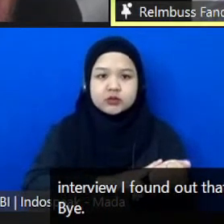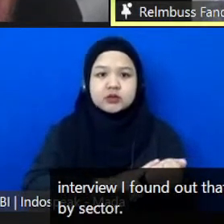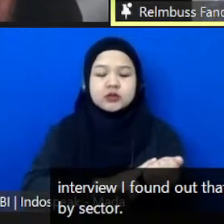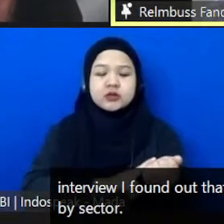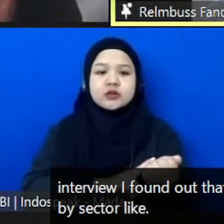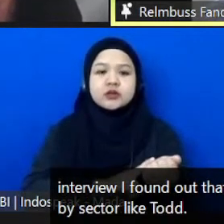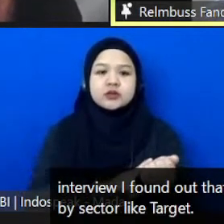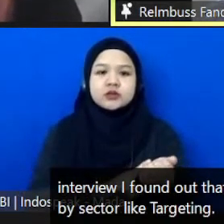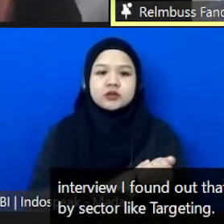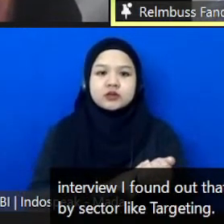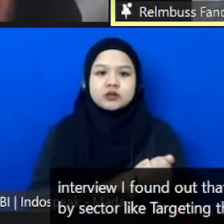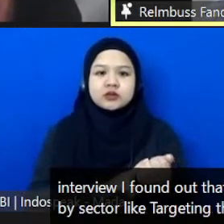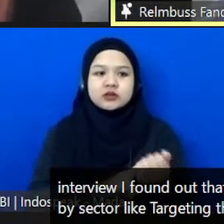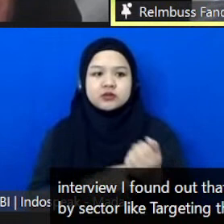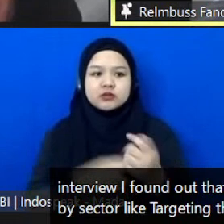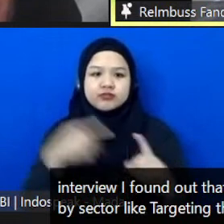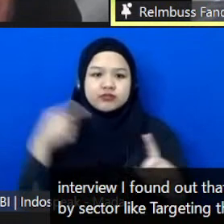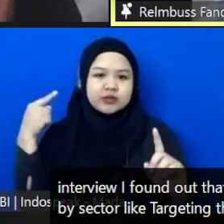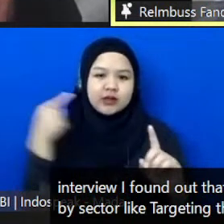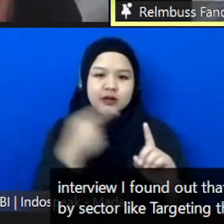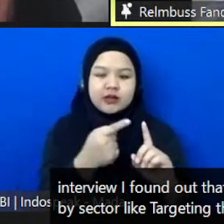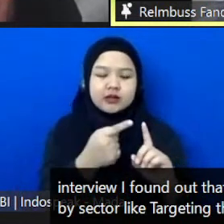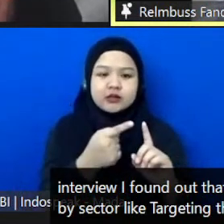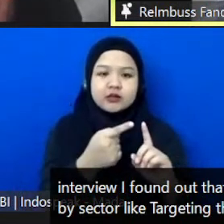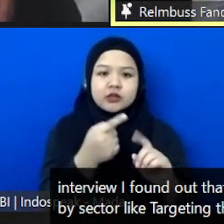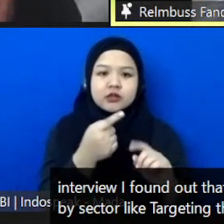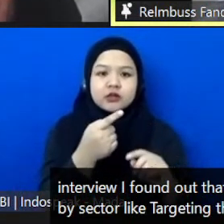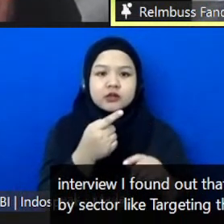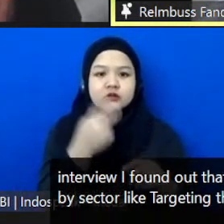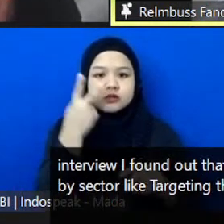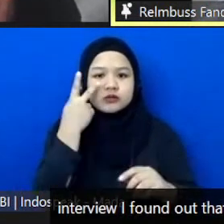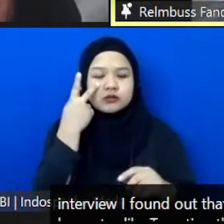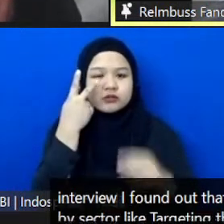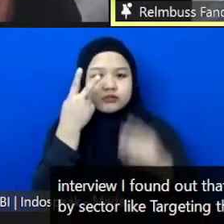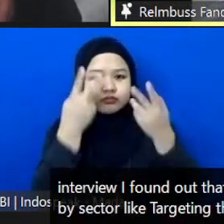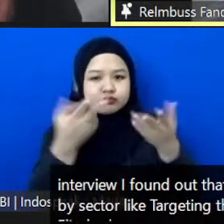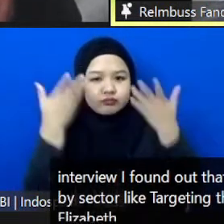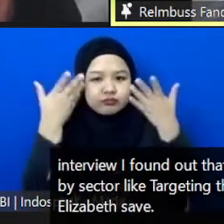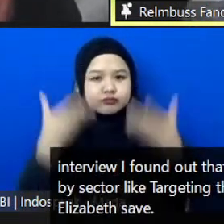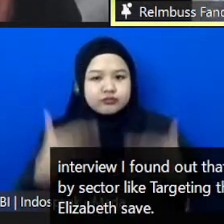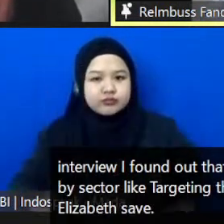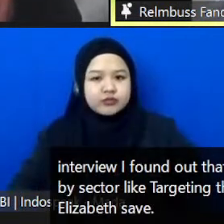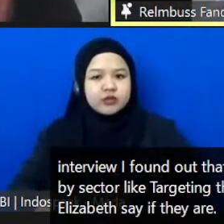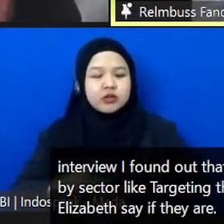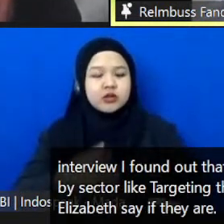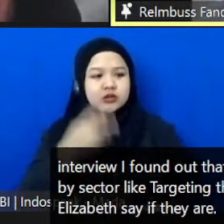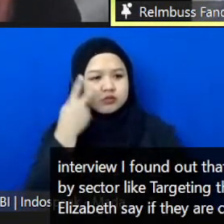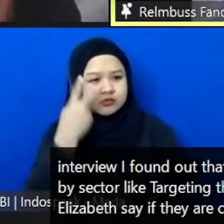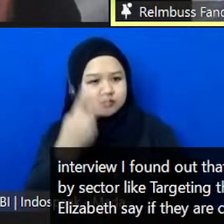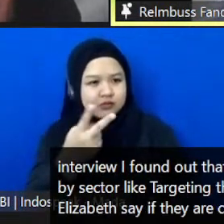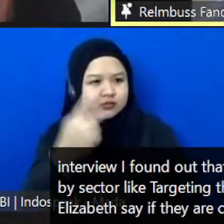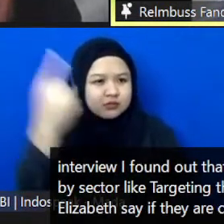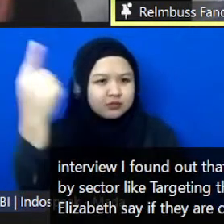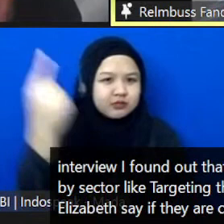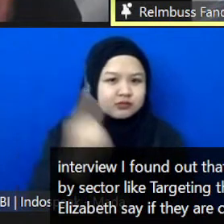like targeting them as their the lookings, like to Elizabeth say, if they're coming with